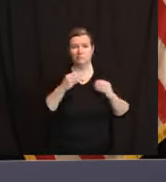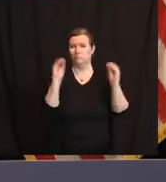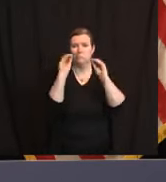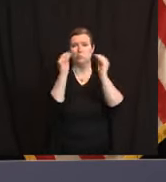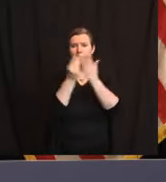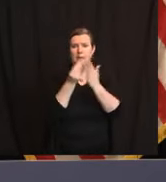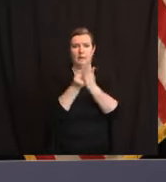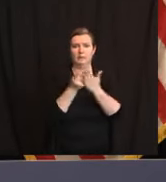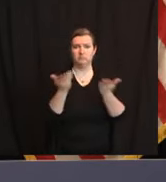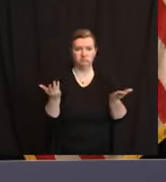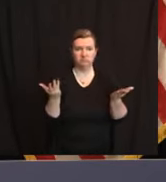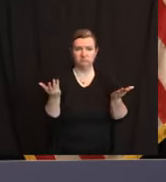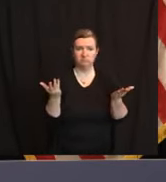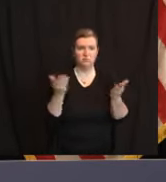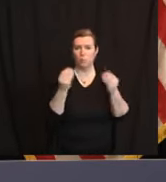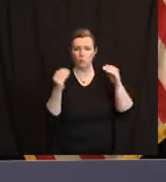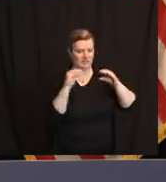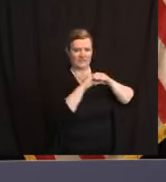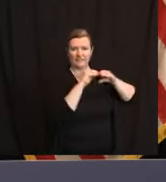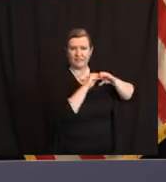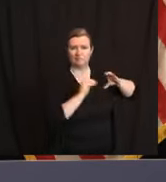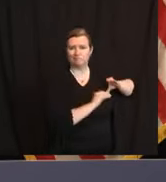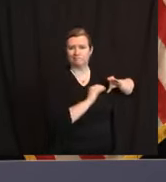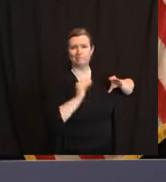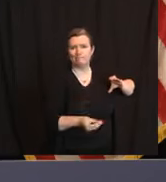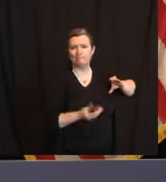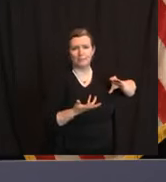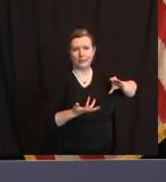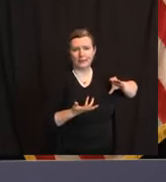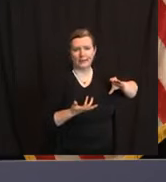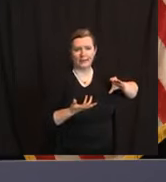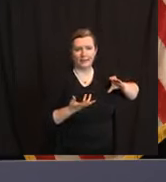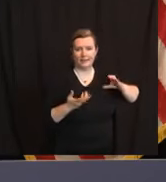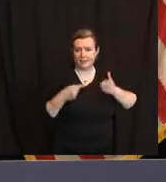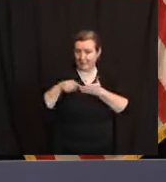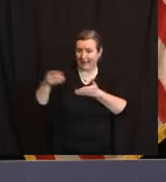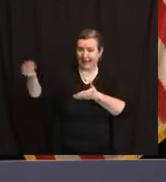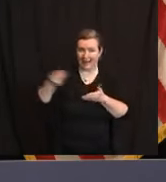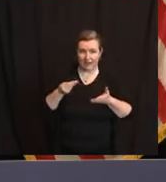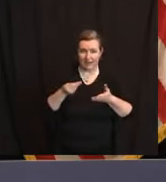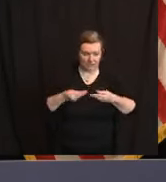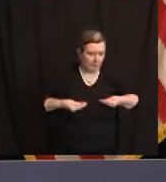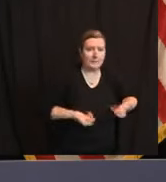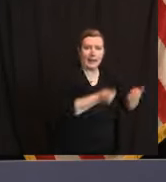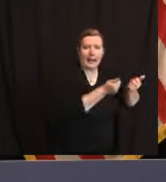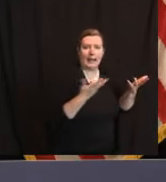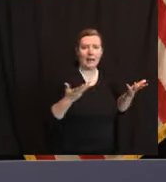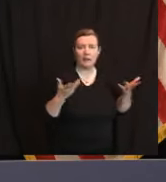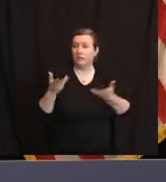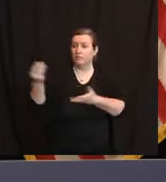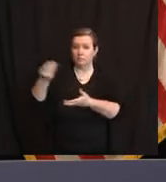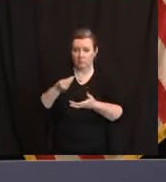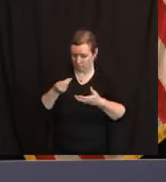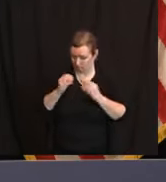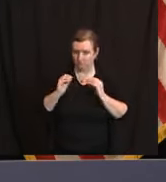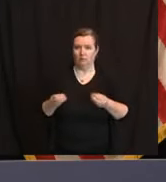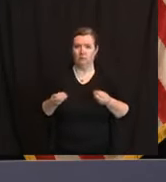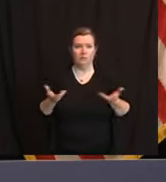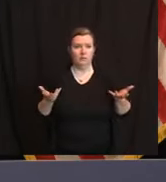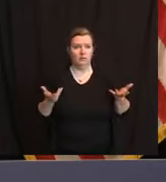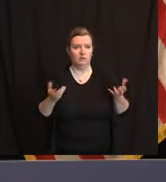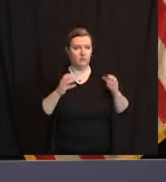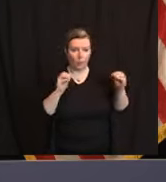being frustrated? So I've gotten calls at home. I get texts. I get calls on my own phone. People in